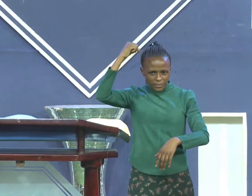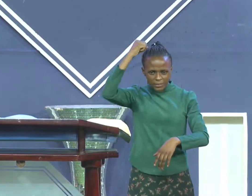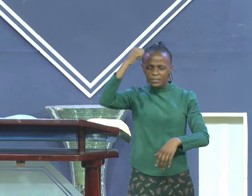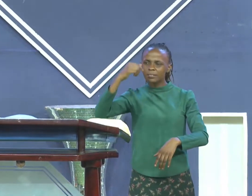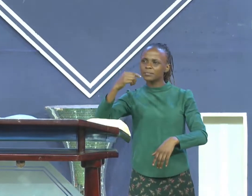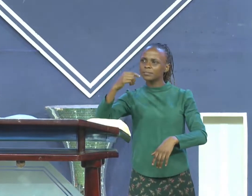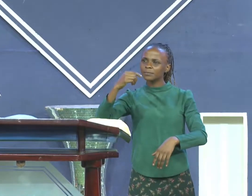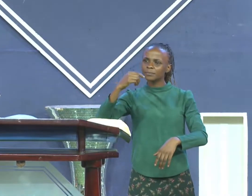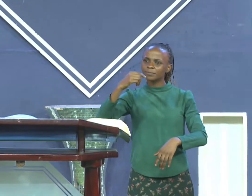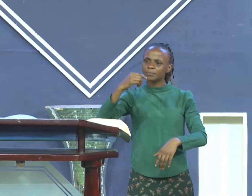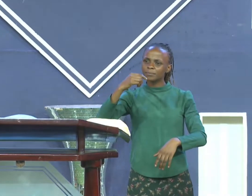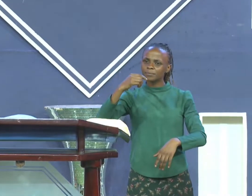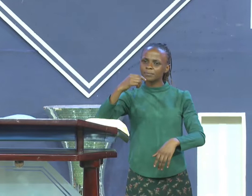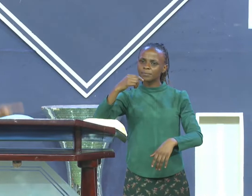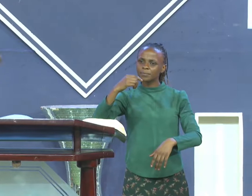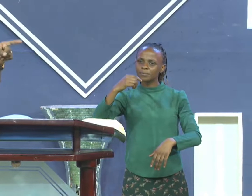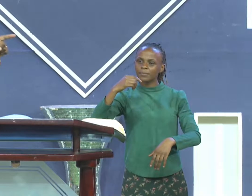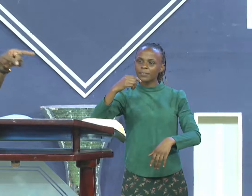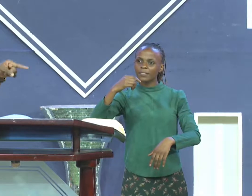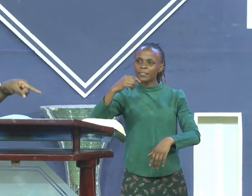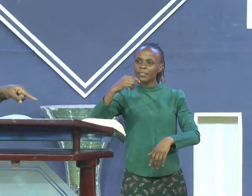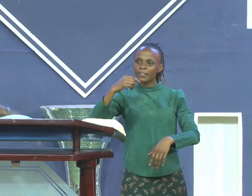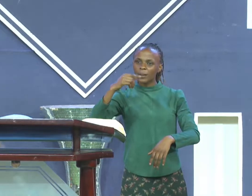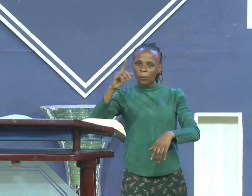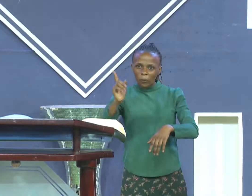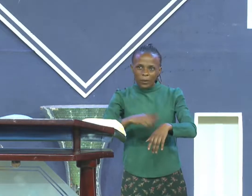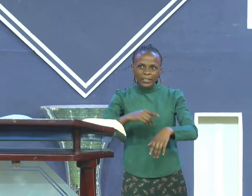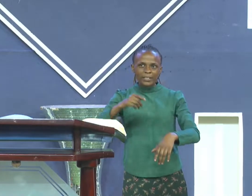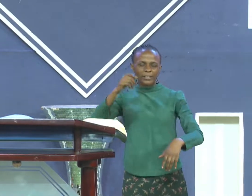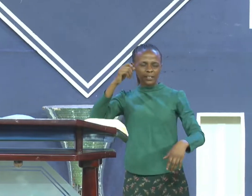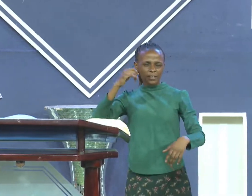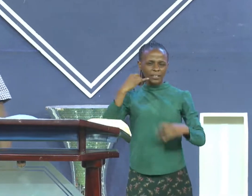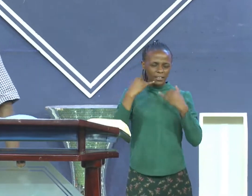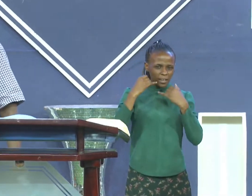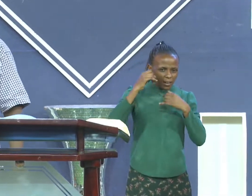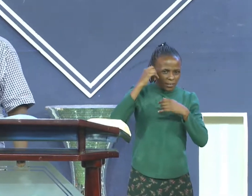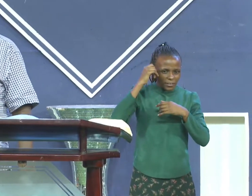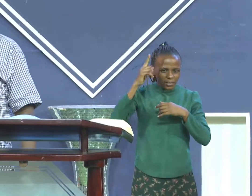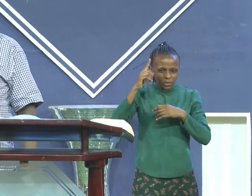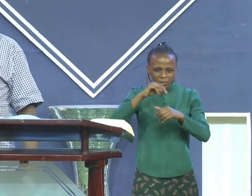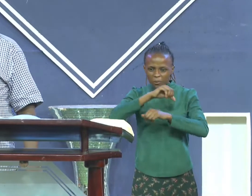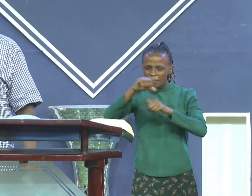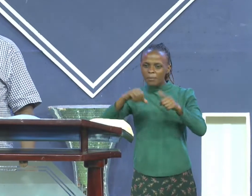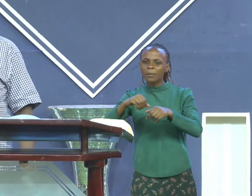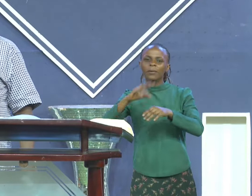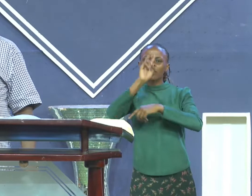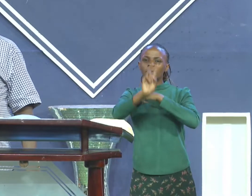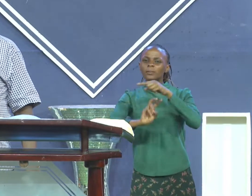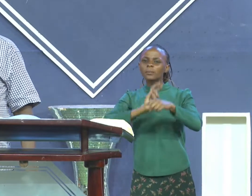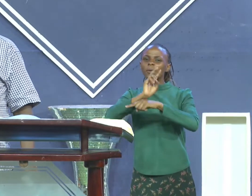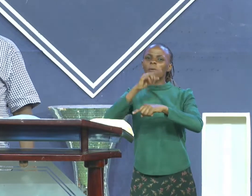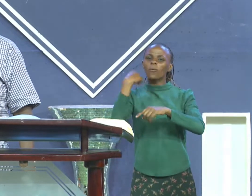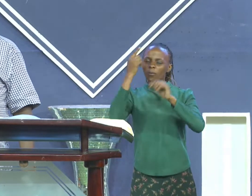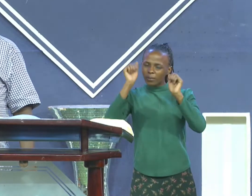omusajja ayina ebyuma ebyo ebiraba ewaabwe. When the king of the Assyrians was told about the man who is able to see